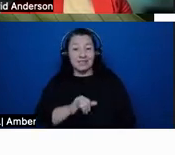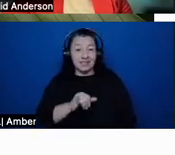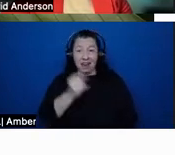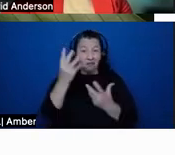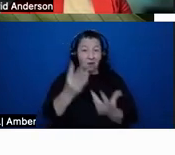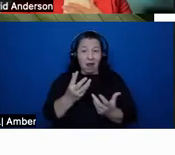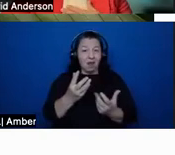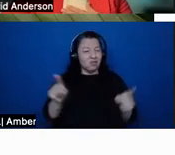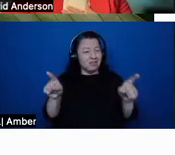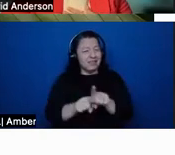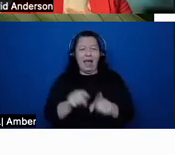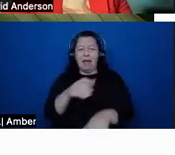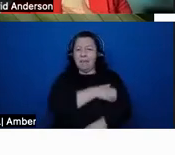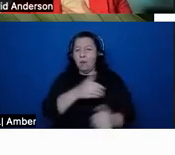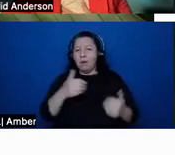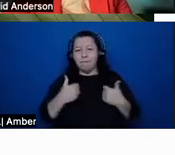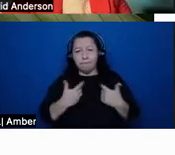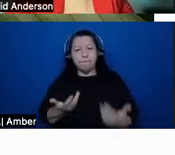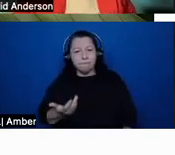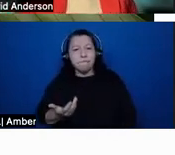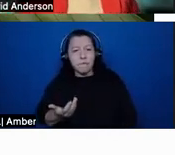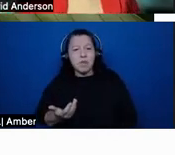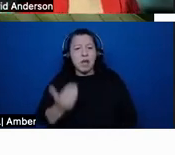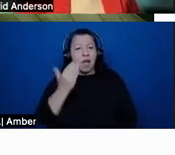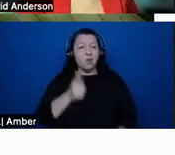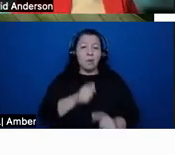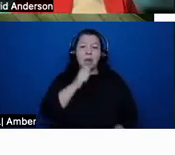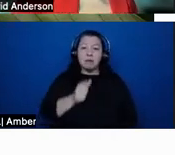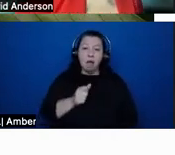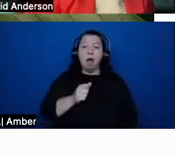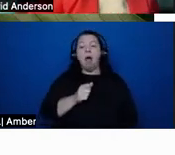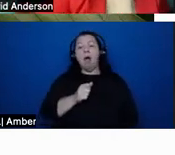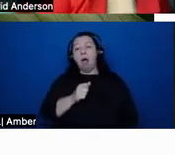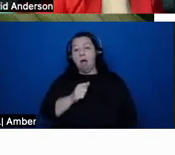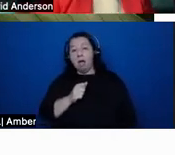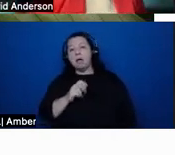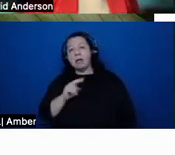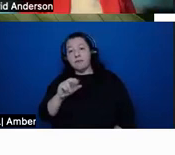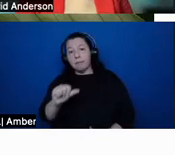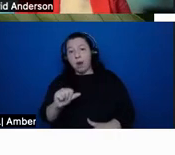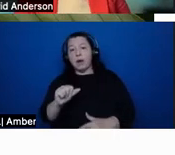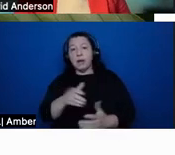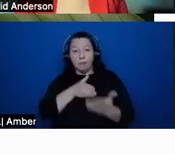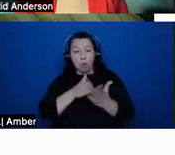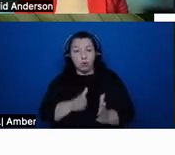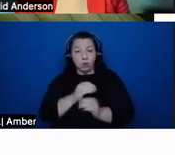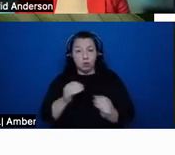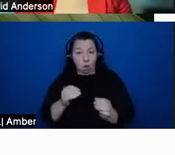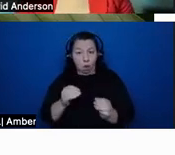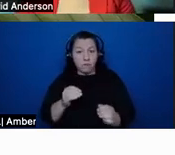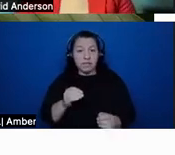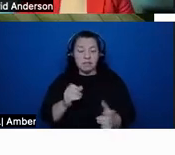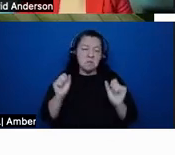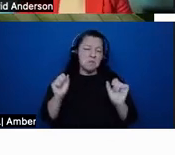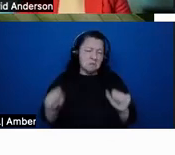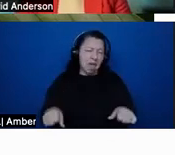And I know, coming from a non-native prosecutor's office, that there can be almost